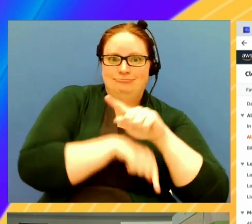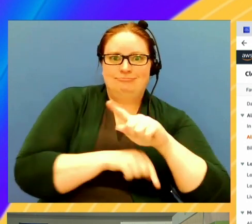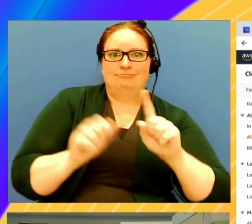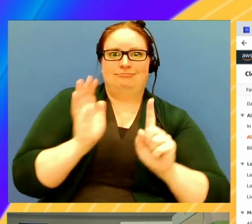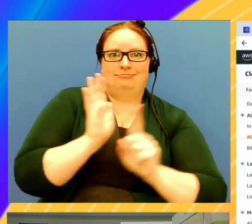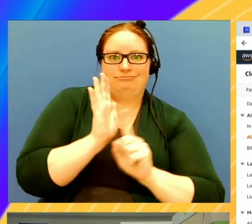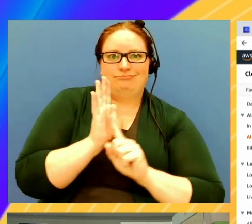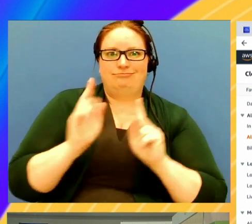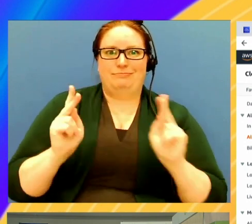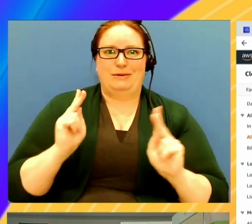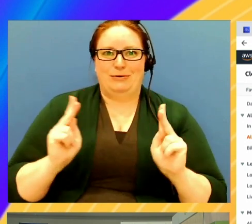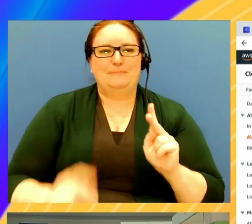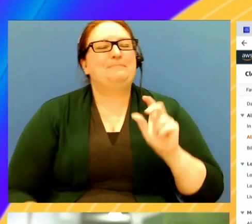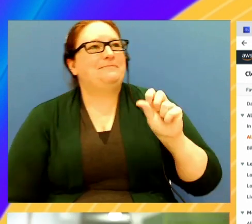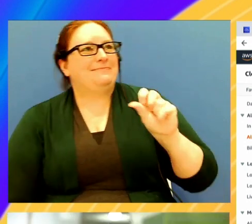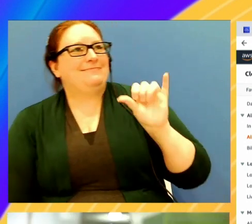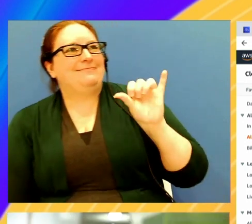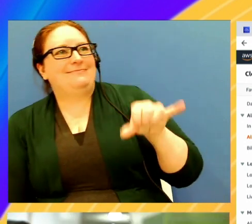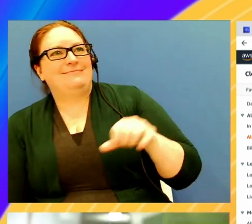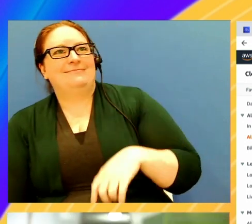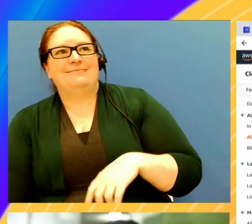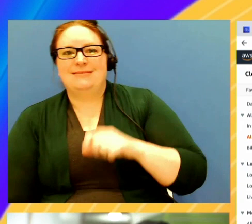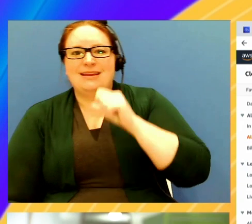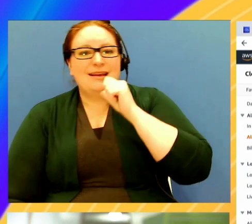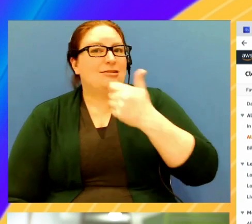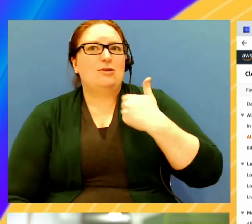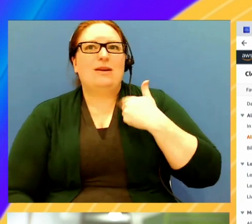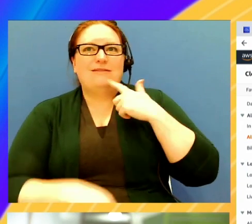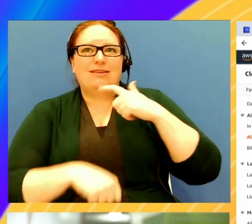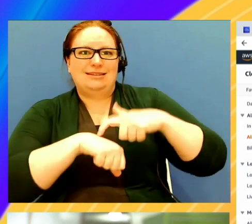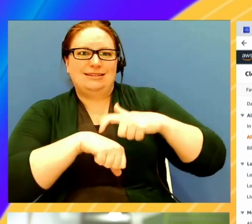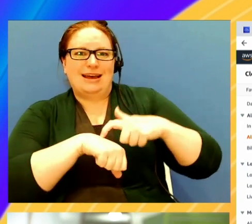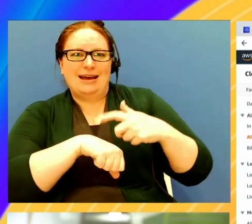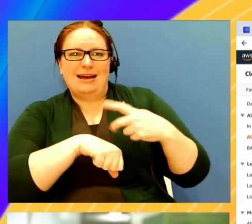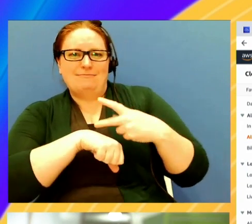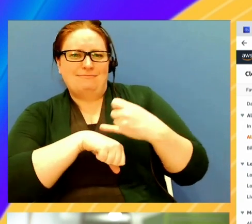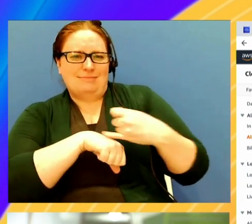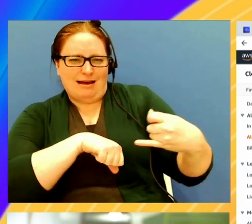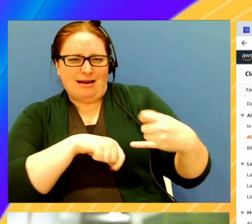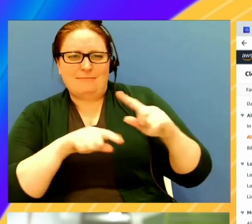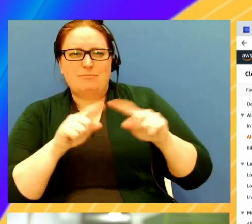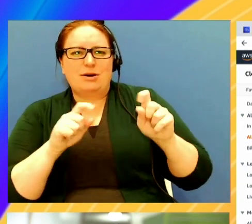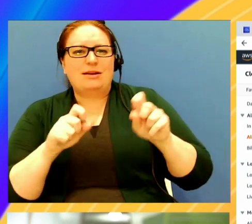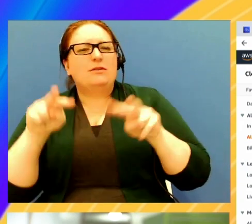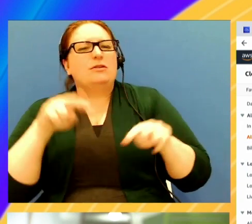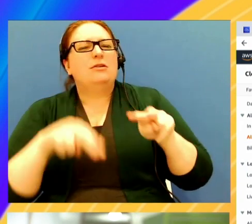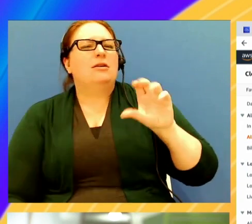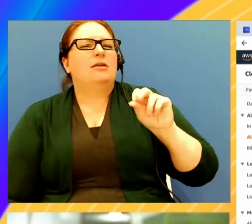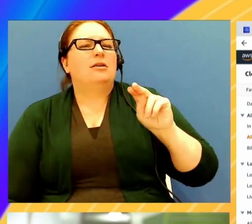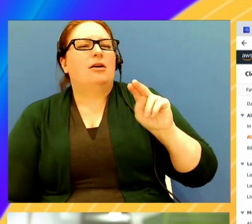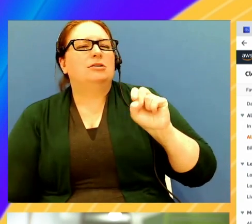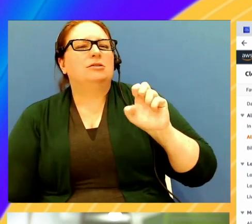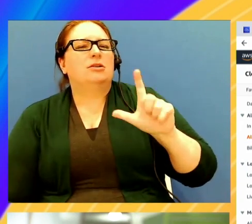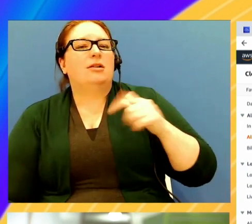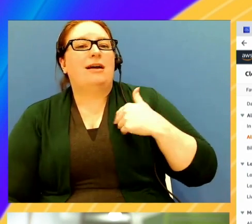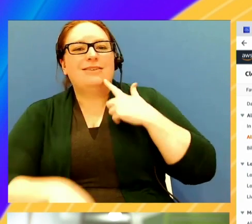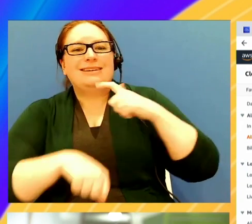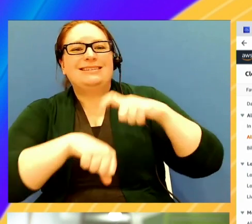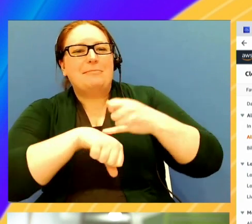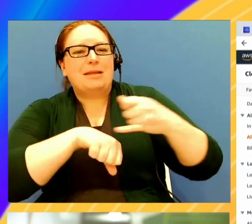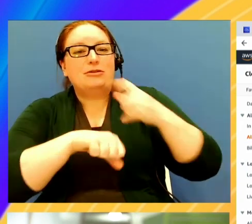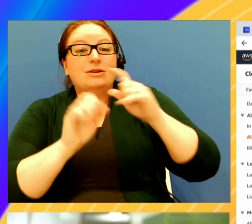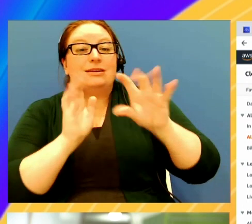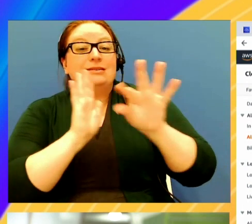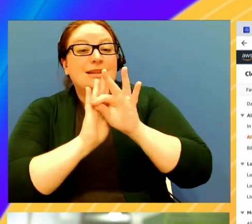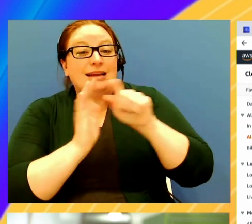Exactly. That's one thing. I don't have a timeline here, but like if you look at the console, so there is a timeline where you can select a specific time,